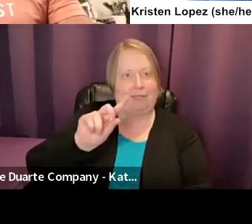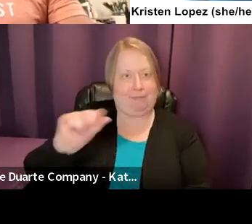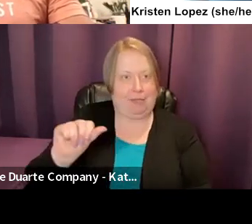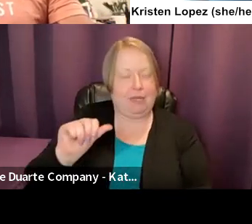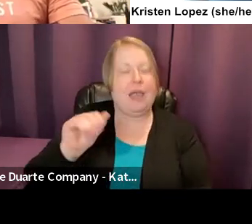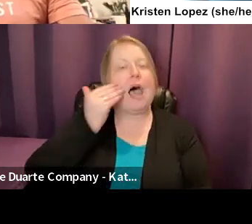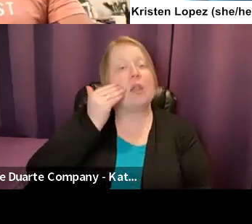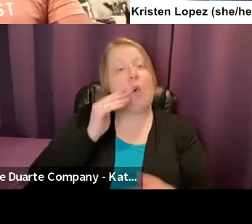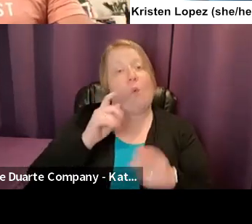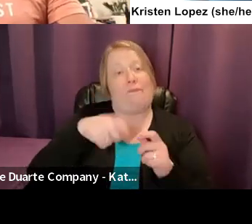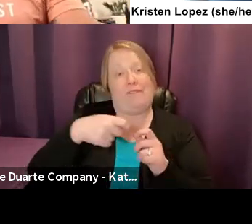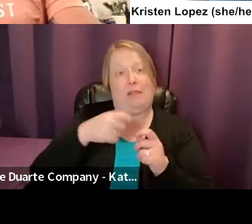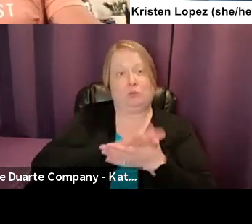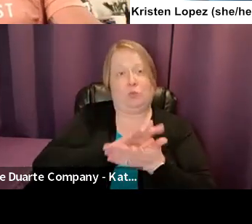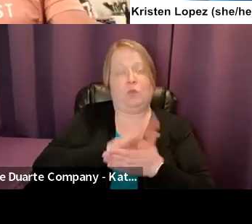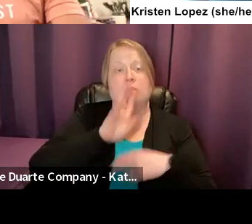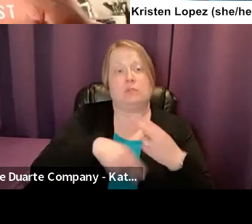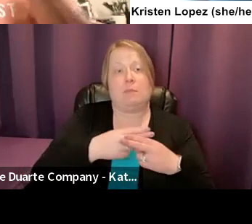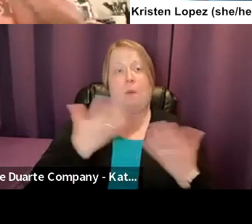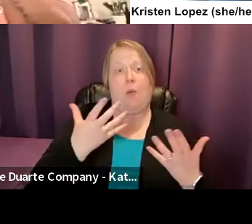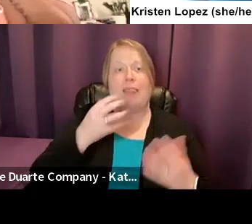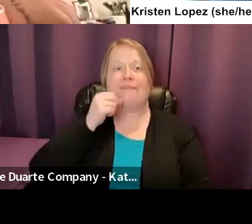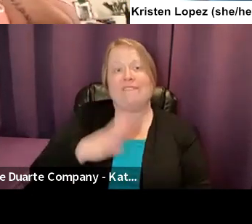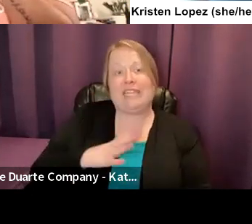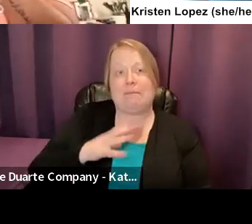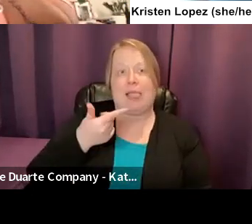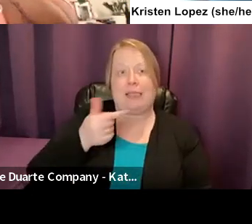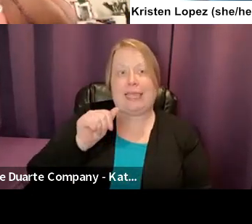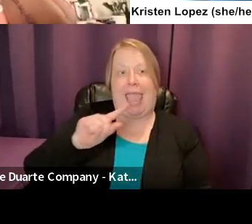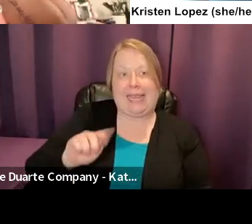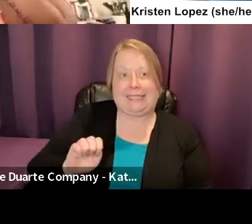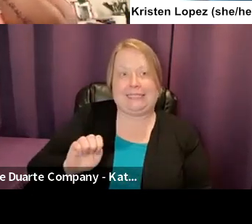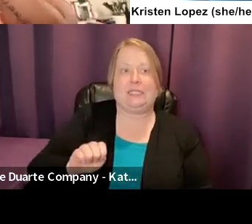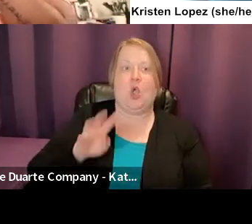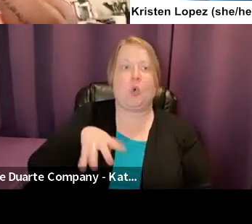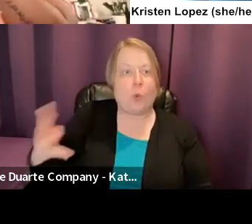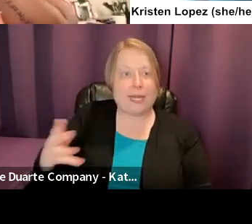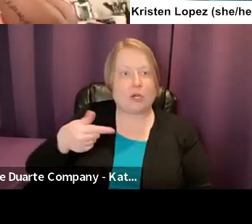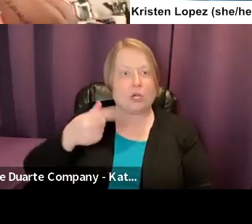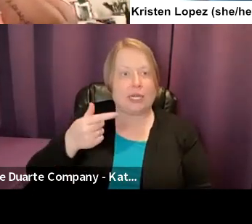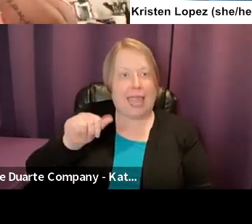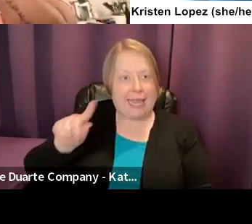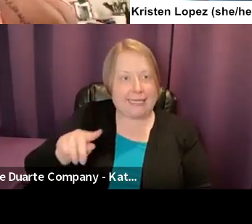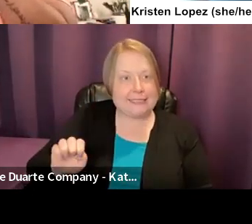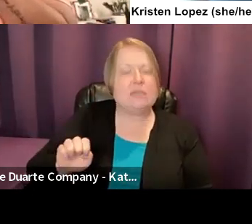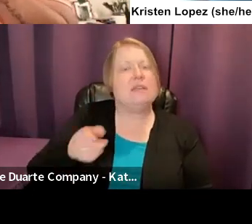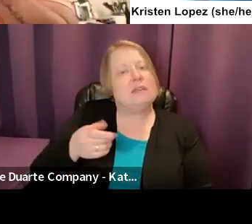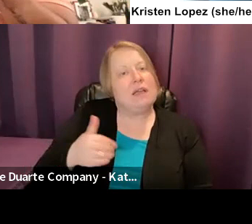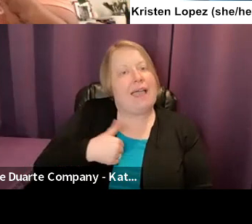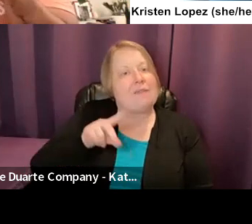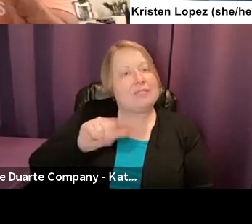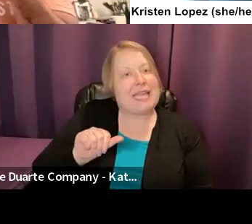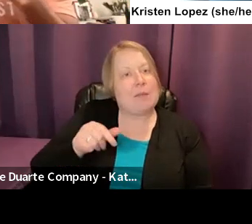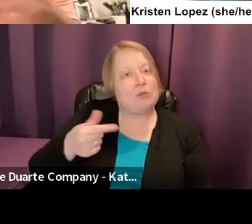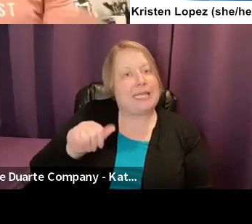they talked a lot about the female gaze and the queer gaze. Well, there is this disabled gaze, and